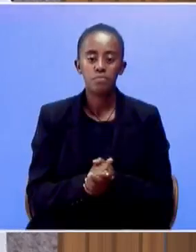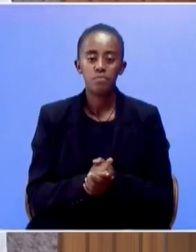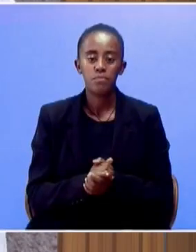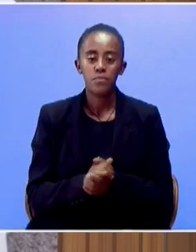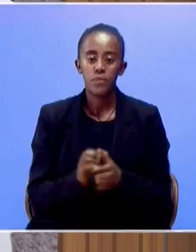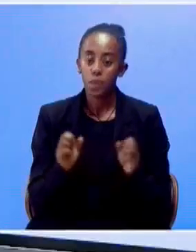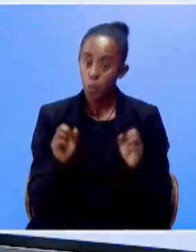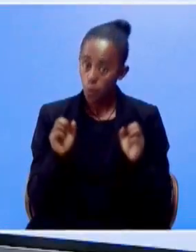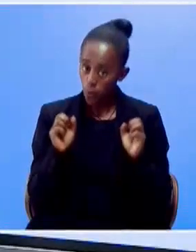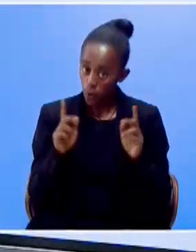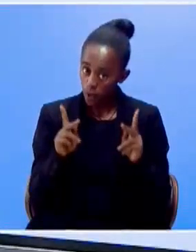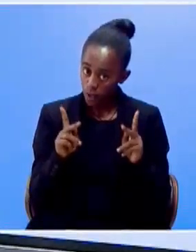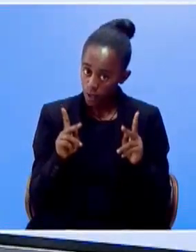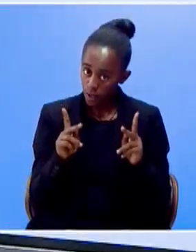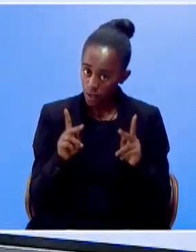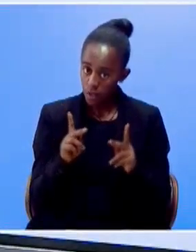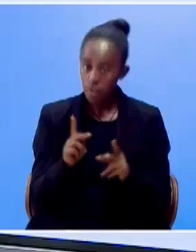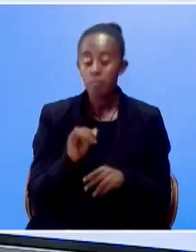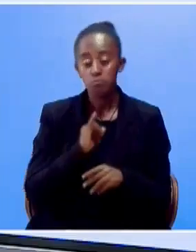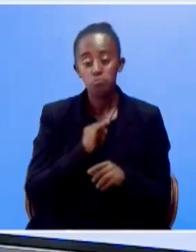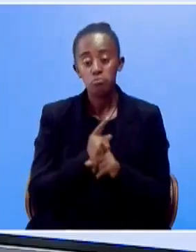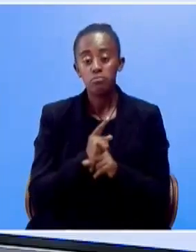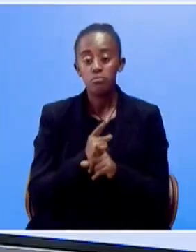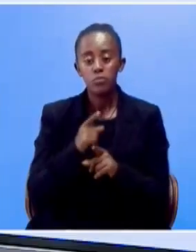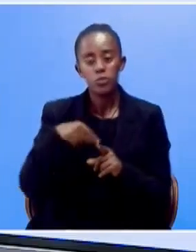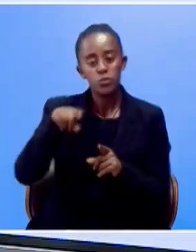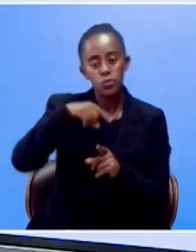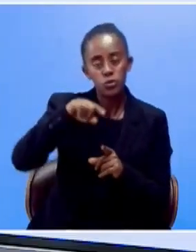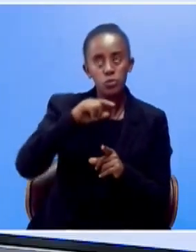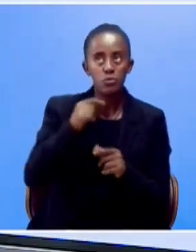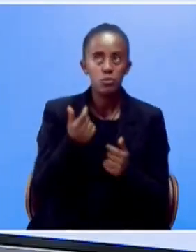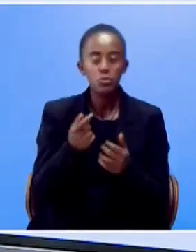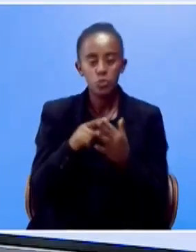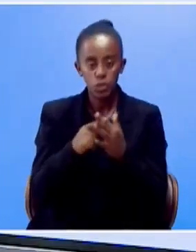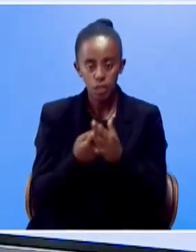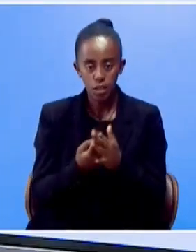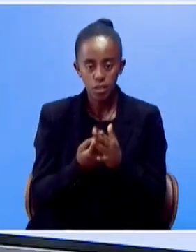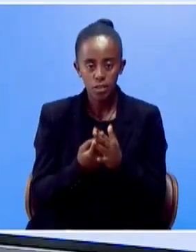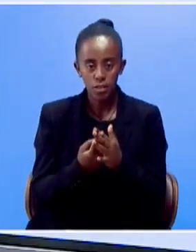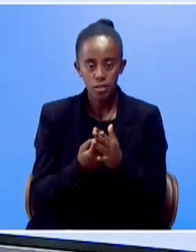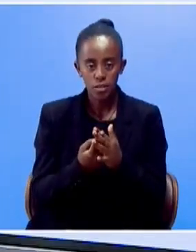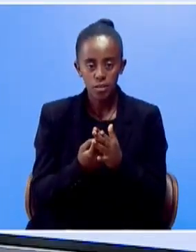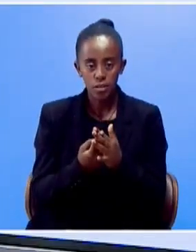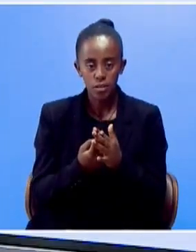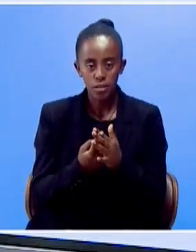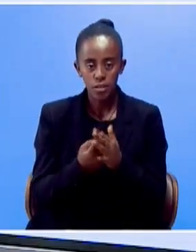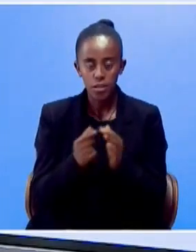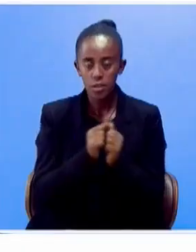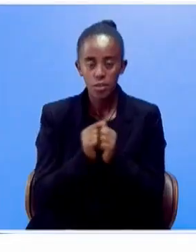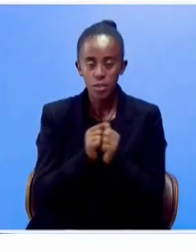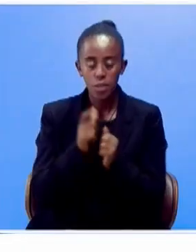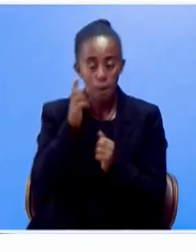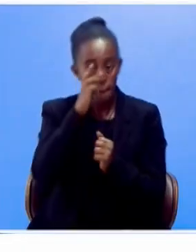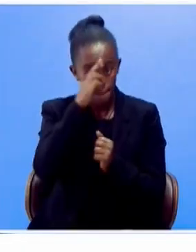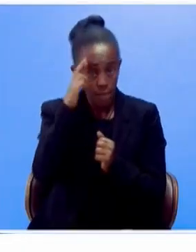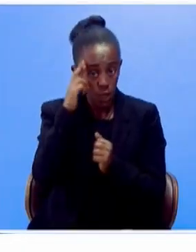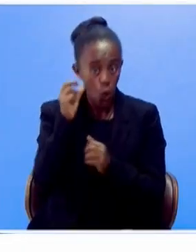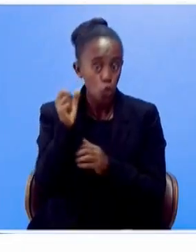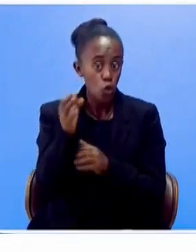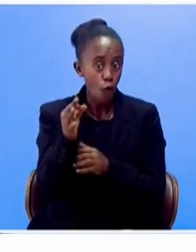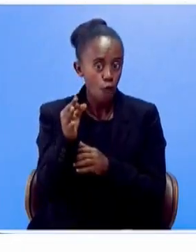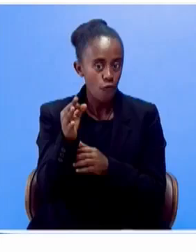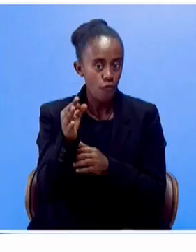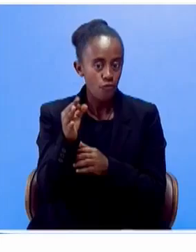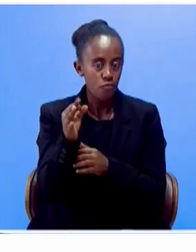Okay, I am sure most of you have started with because of,